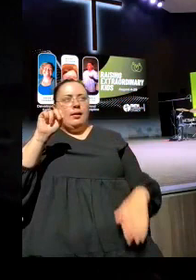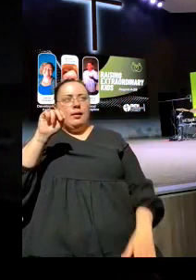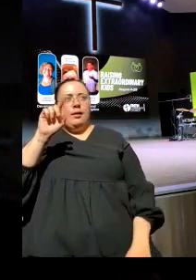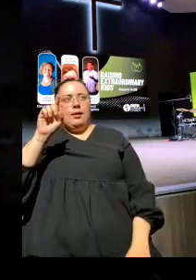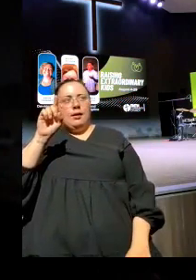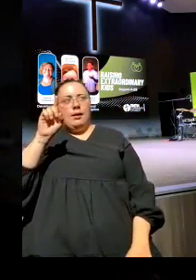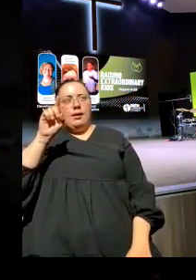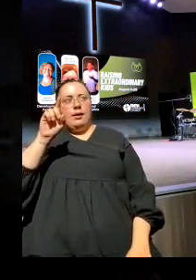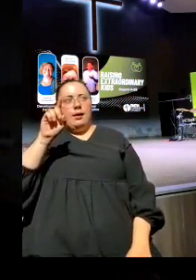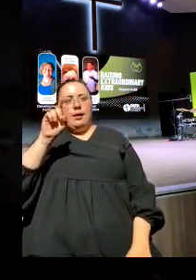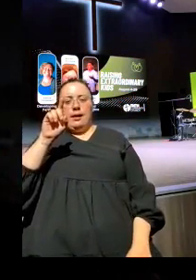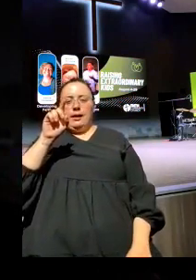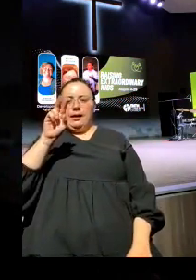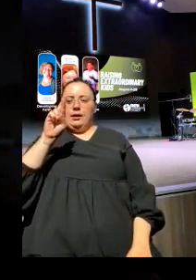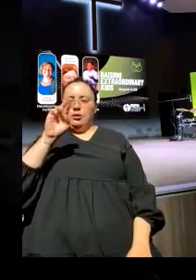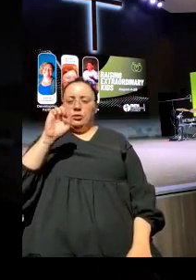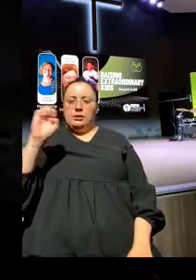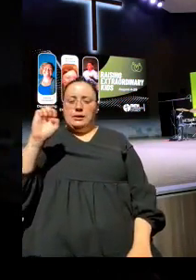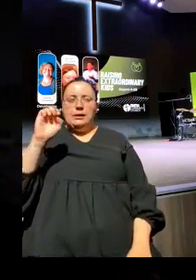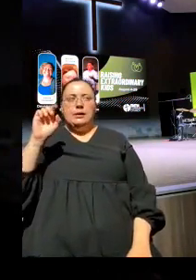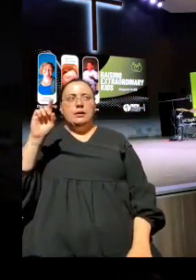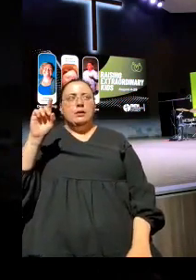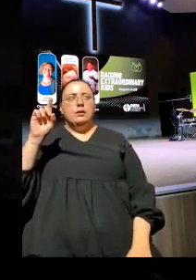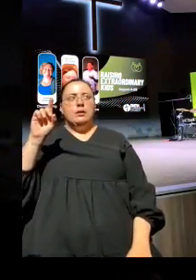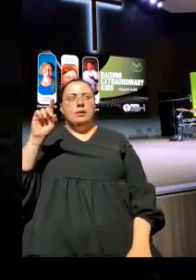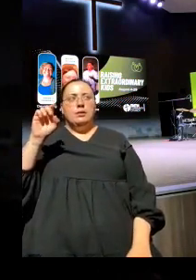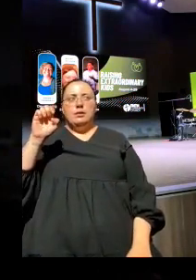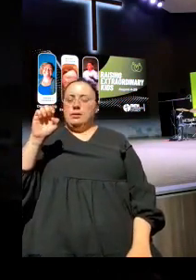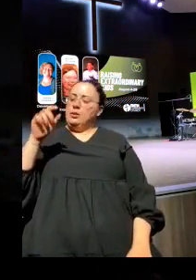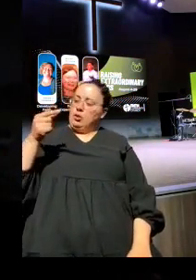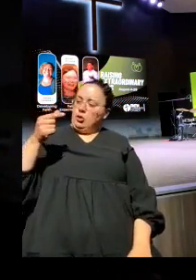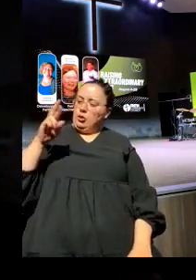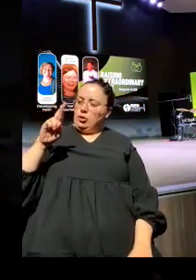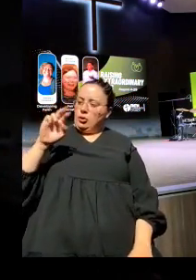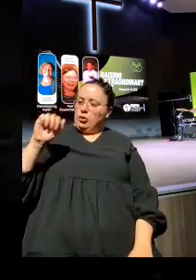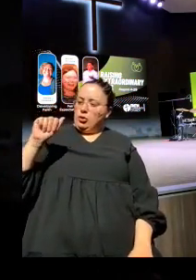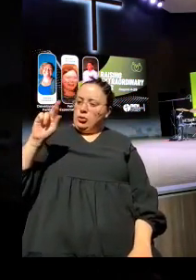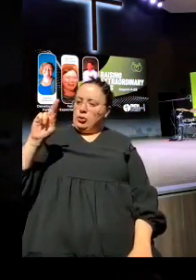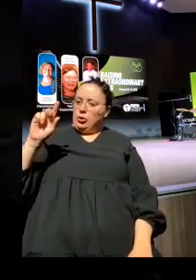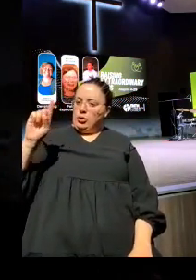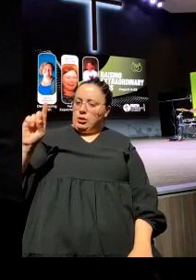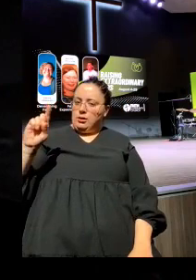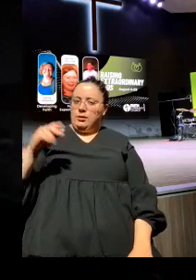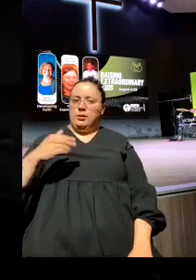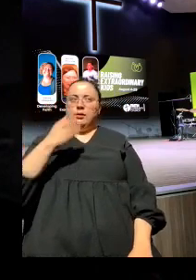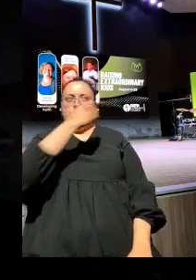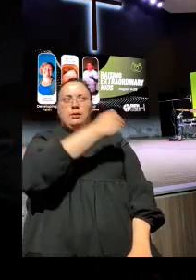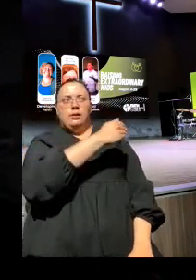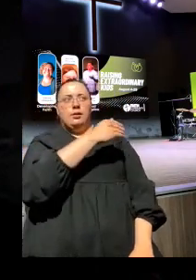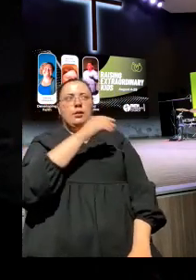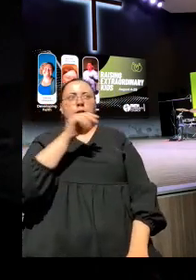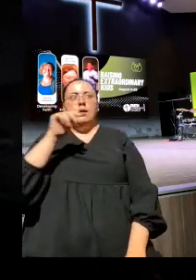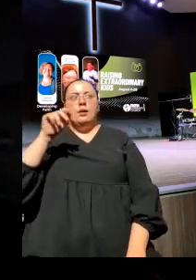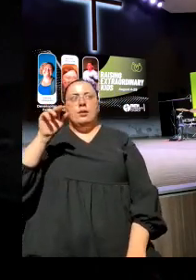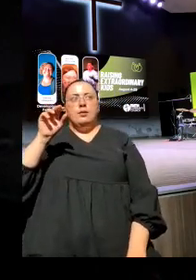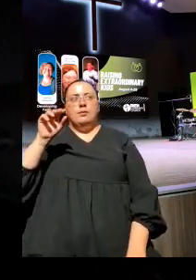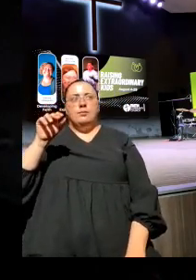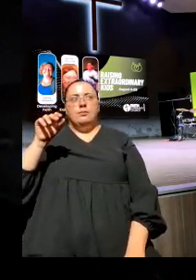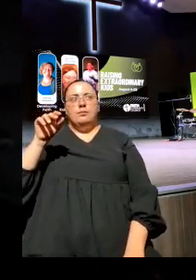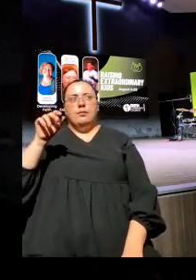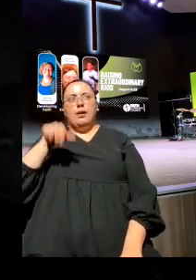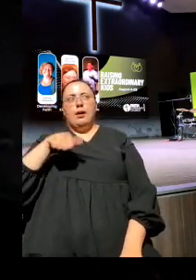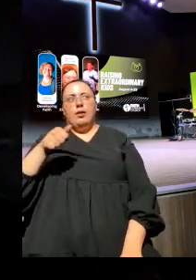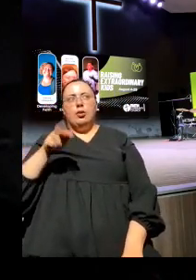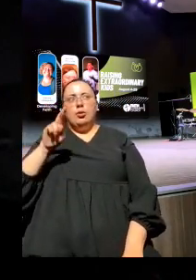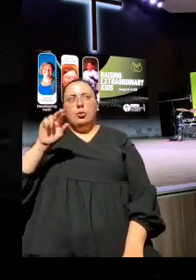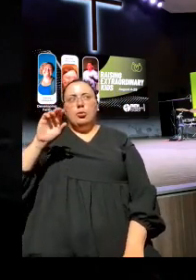faith. Rachel Jackson, one of our former elders, she's going to be talking about how to set fair expectations. And because Dorian was out of the room and we